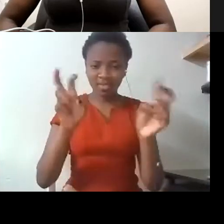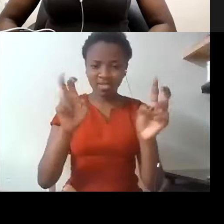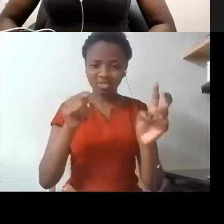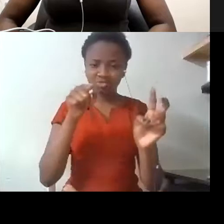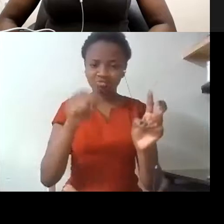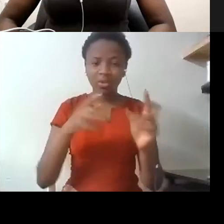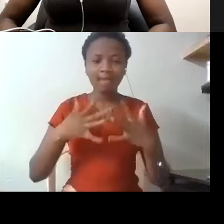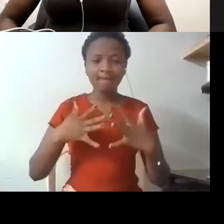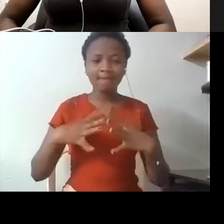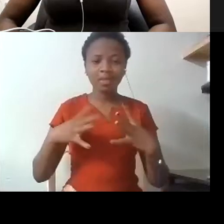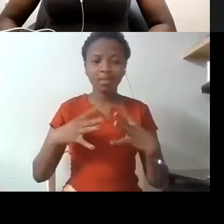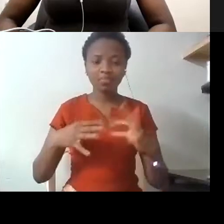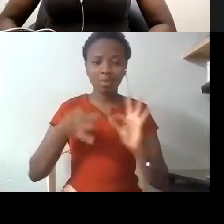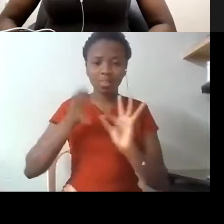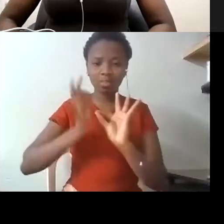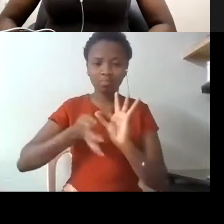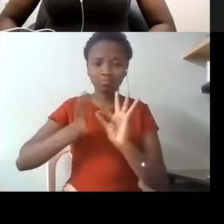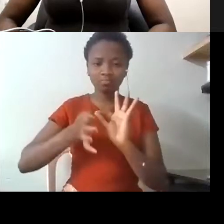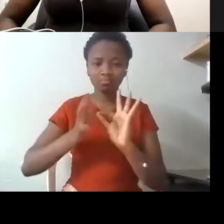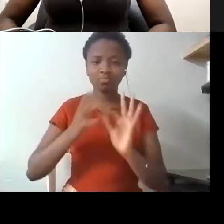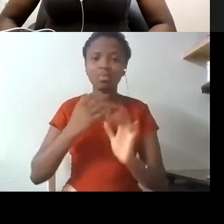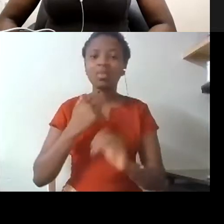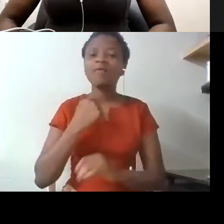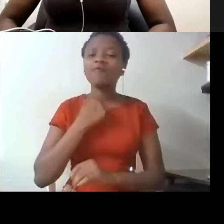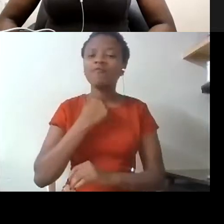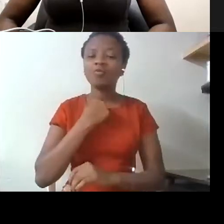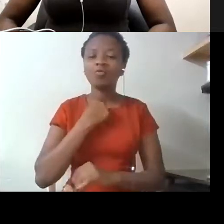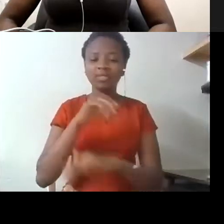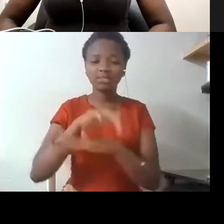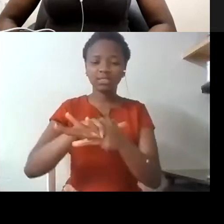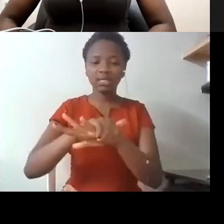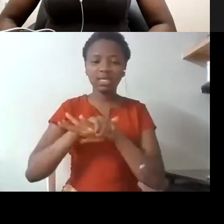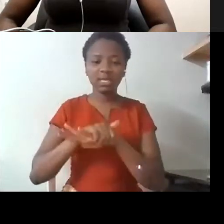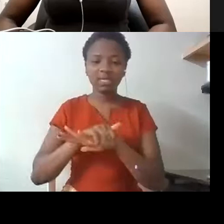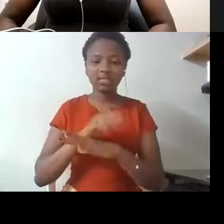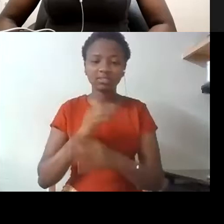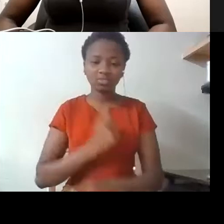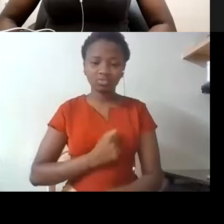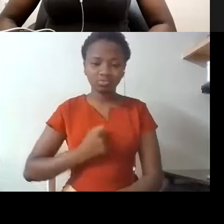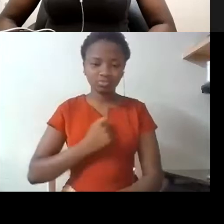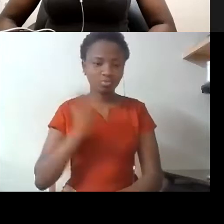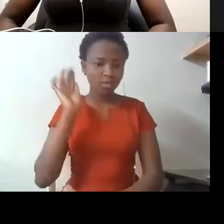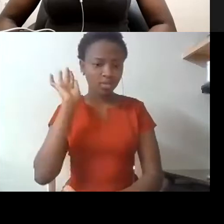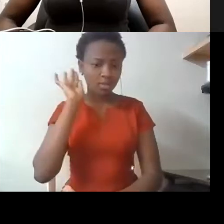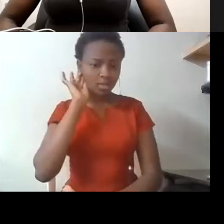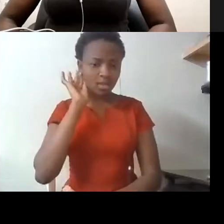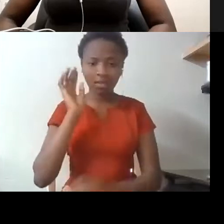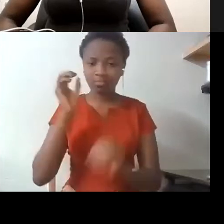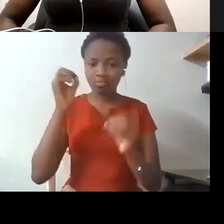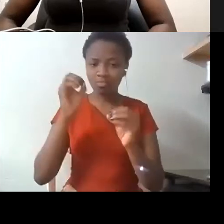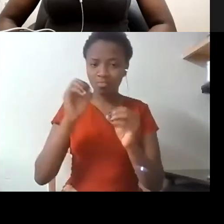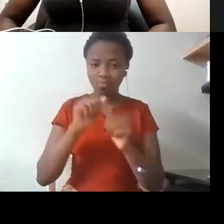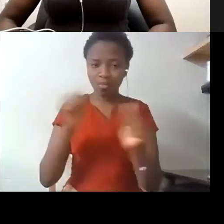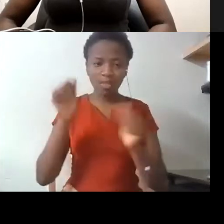English channel, but they could not hear the interpretation. I did the test as well, and it was a bit weird. So just